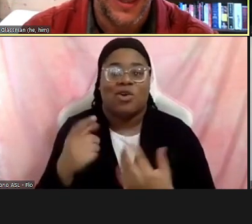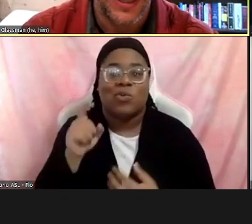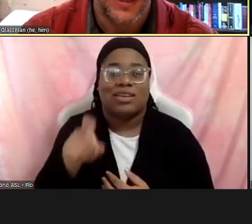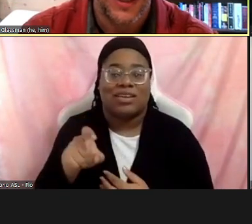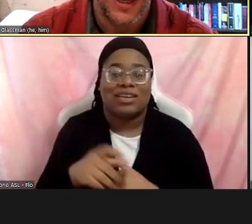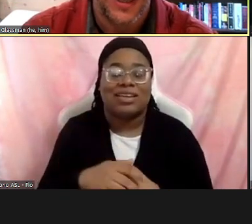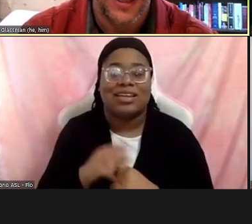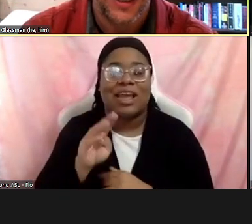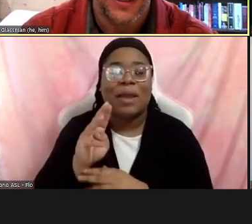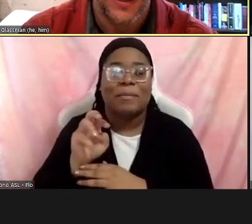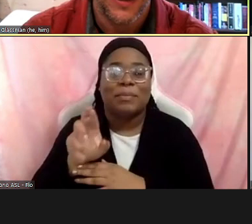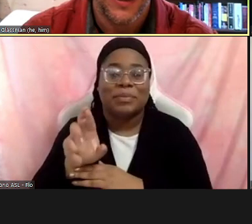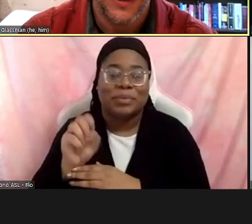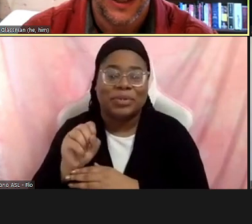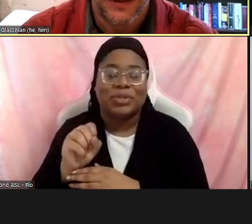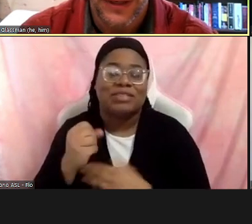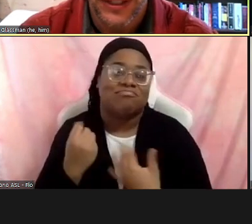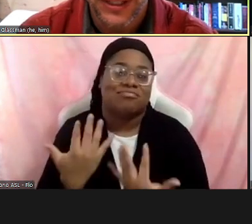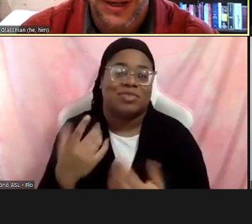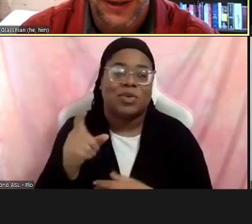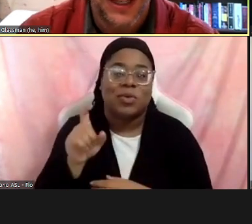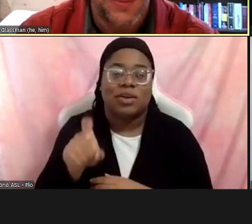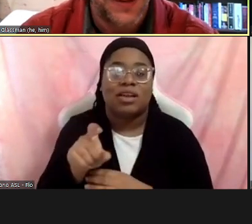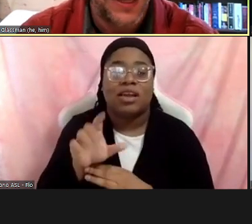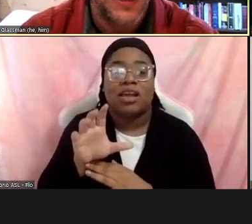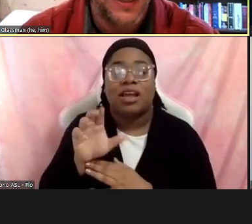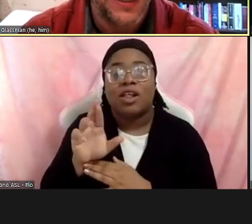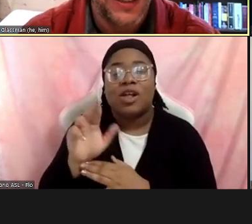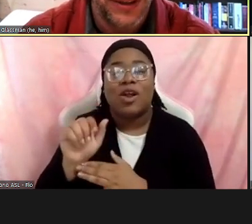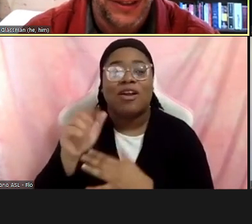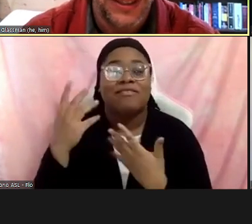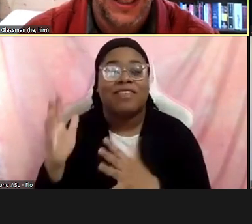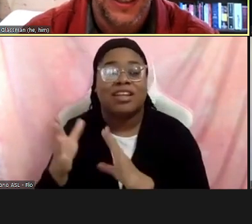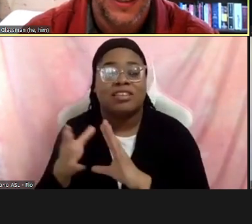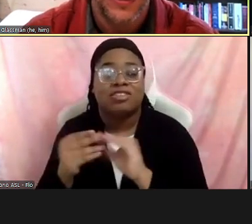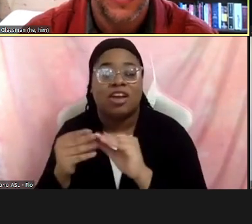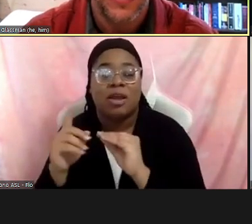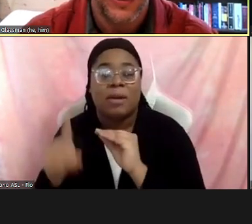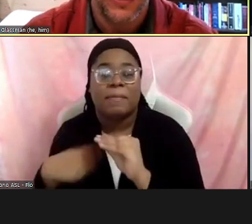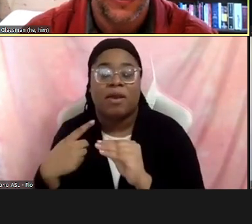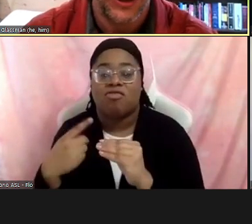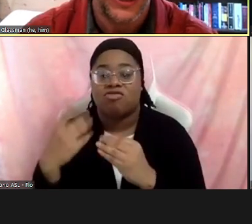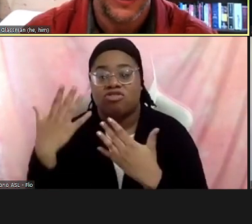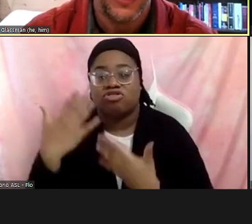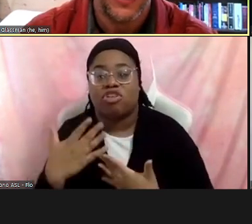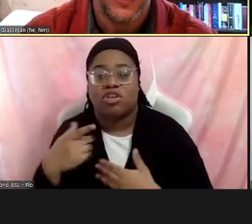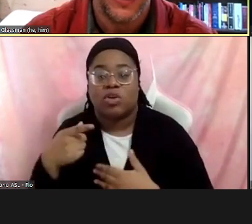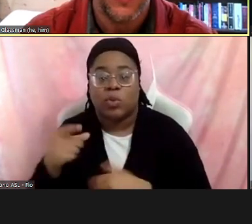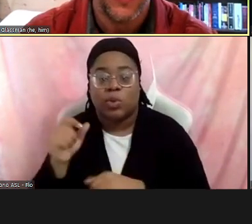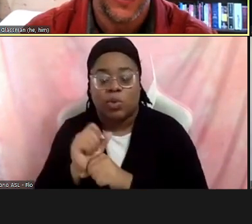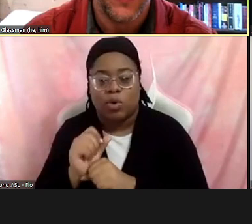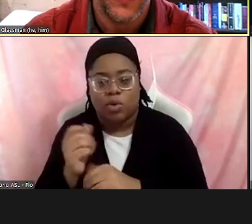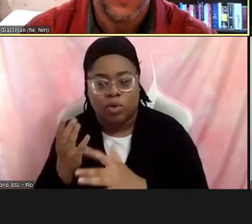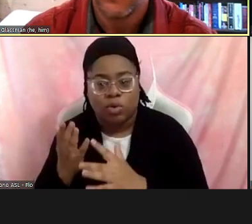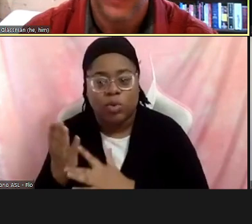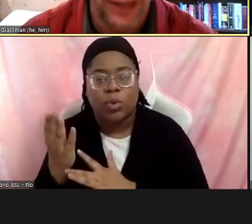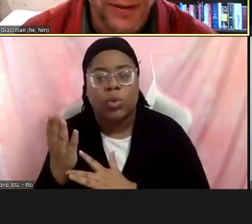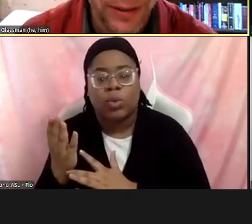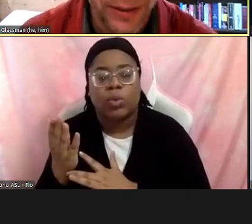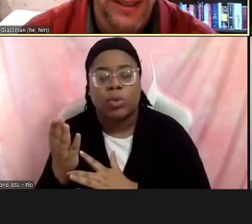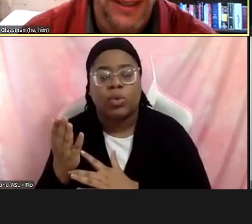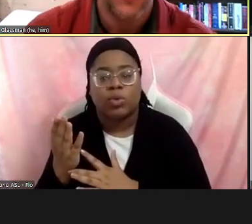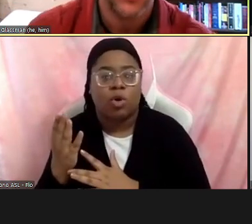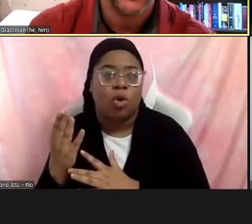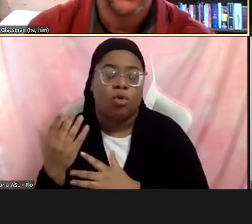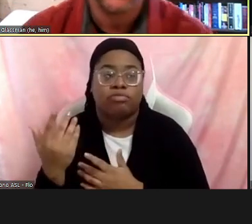I think Clara finished in talking about that the darkness that this is we're working against,